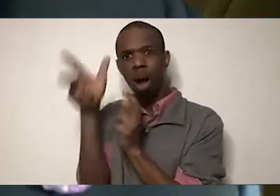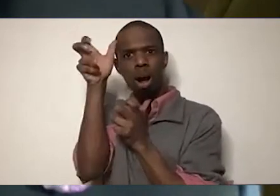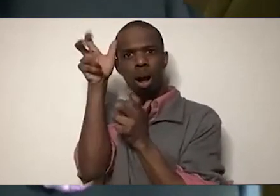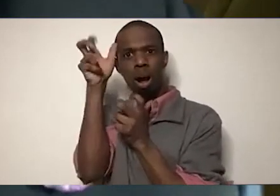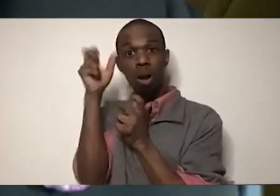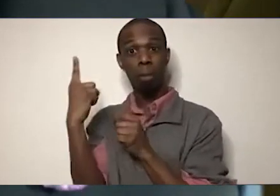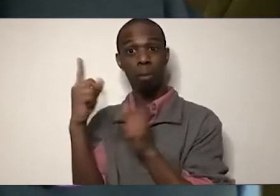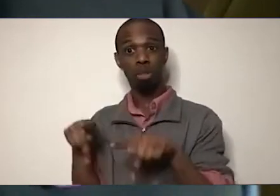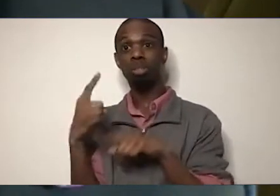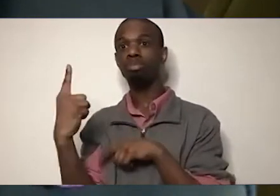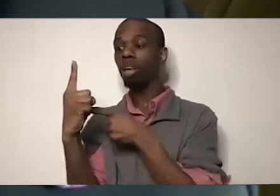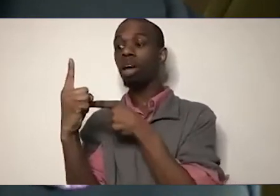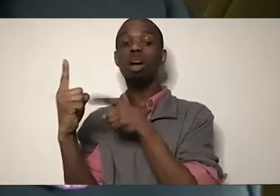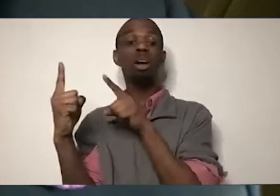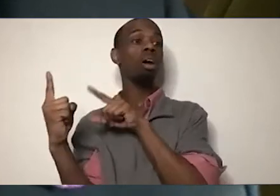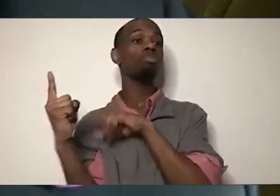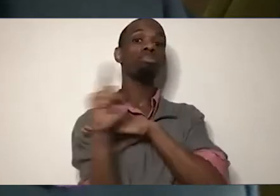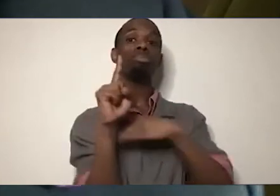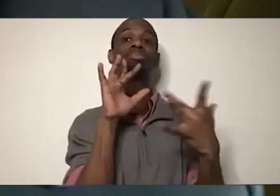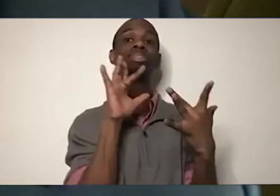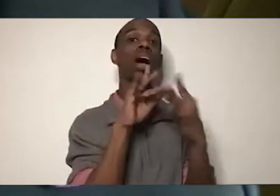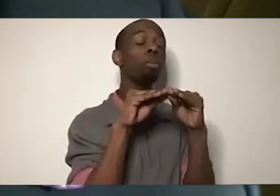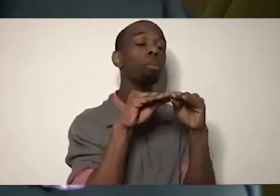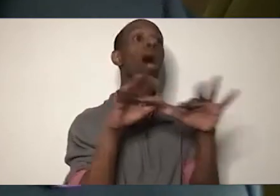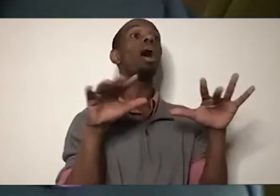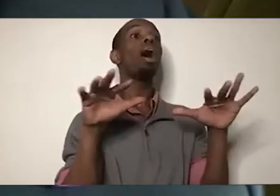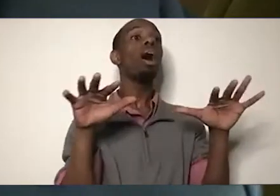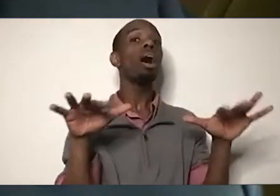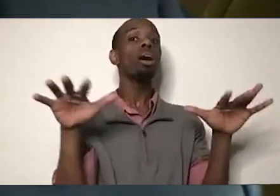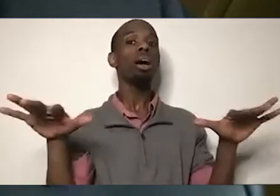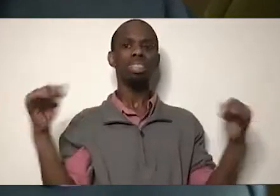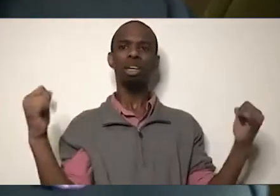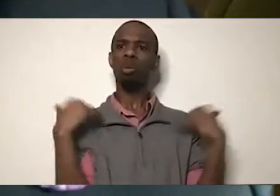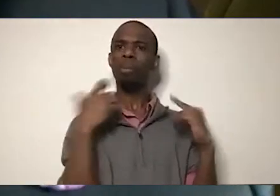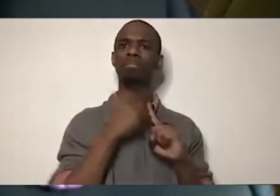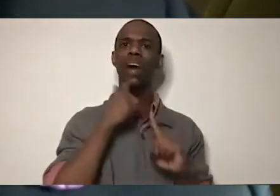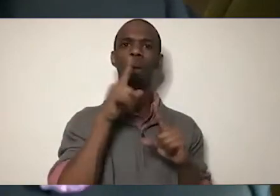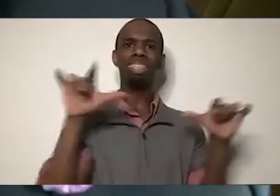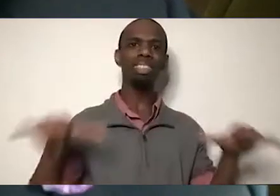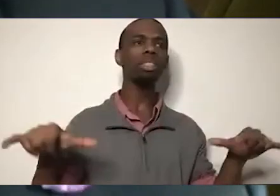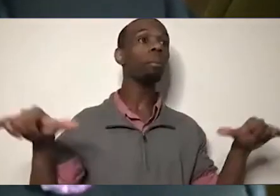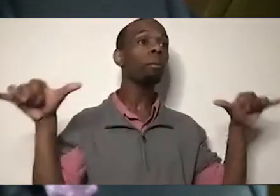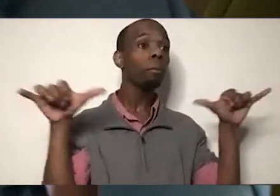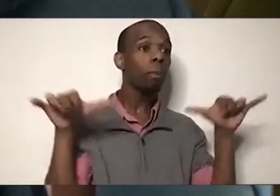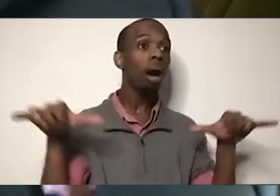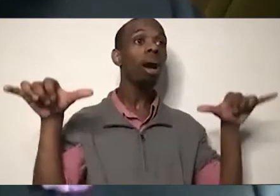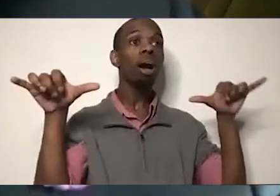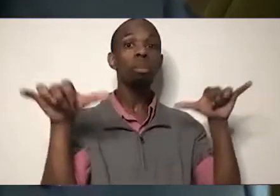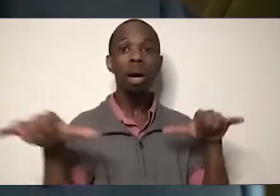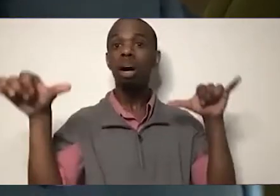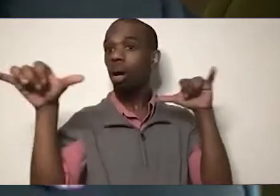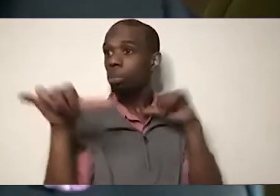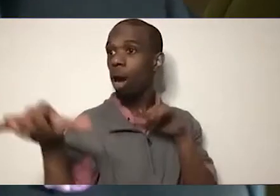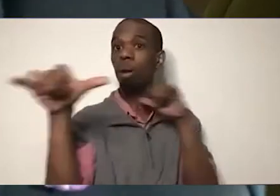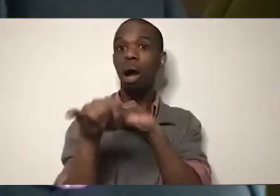group, it does its work without the need to implement any racist motivation or